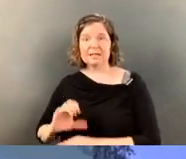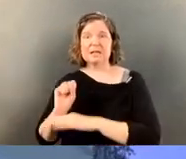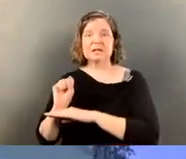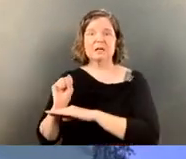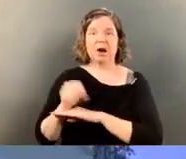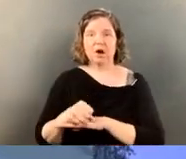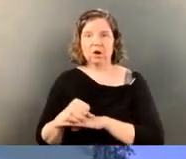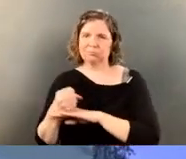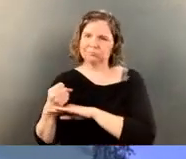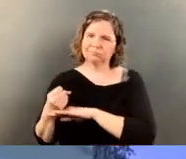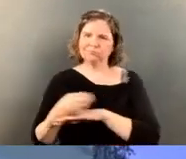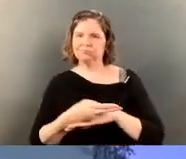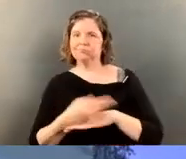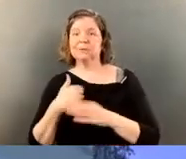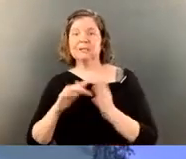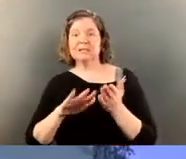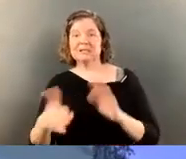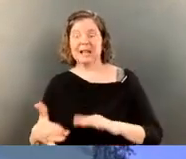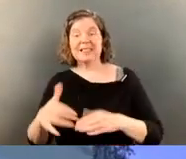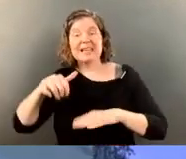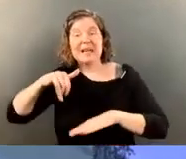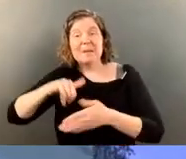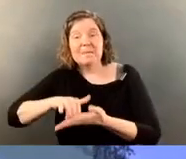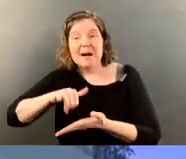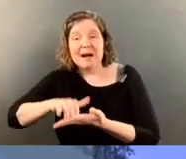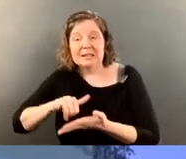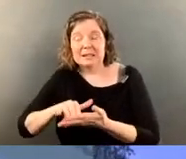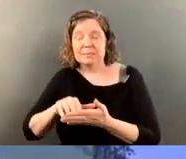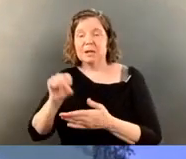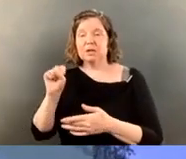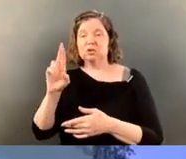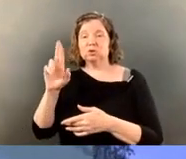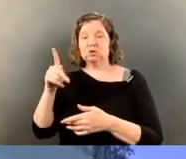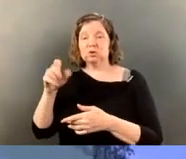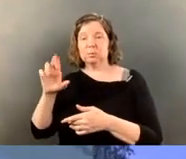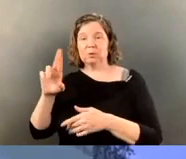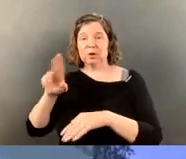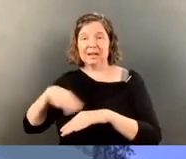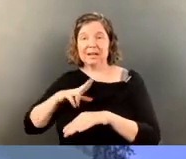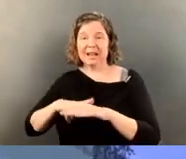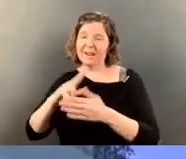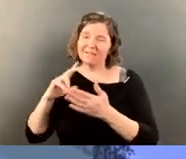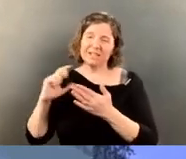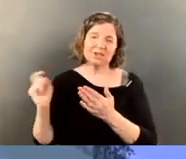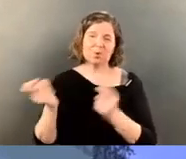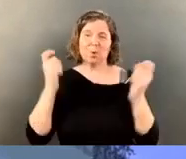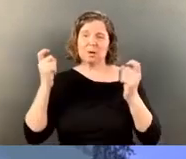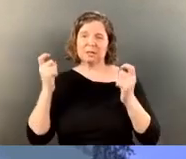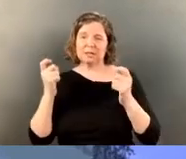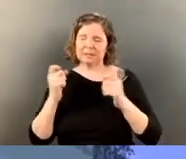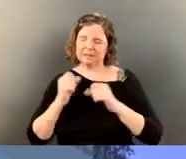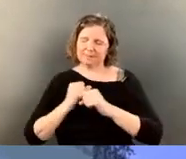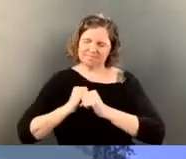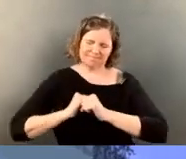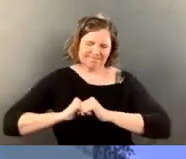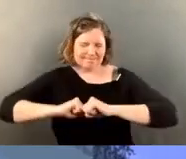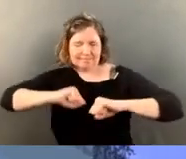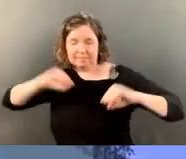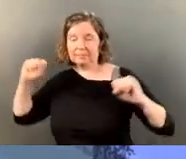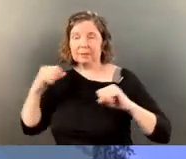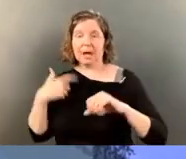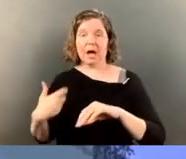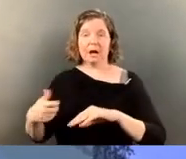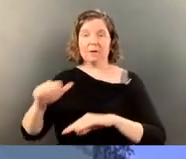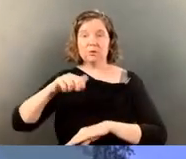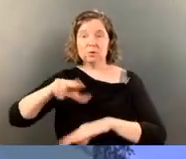conquered death. Jesus impossibly and supernaturally and victoriously came walking out of the